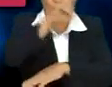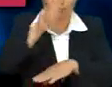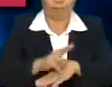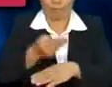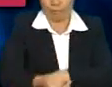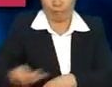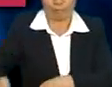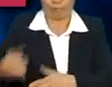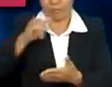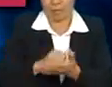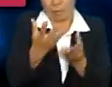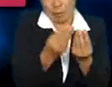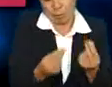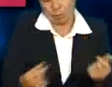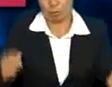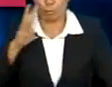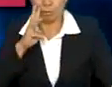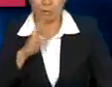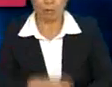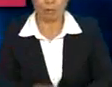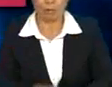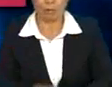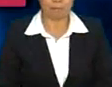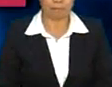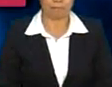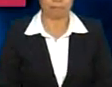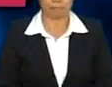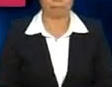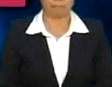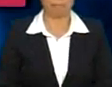Uses of materials that absorb water.